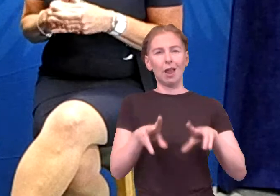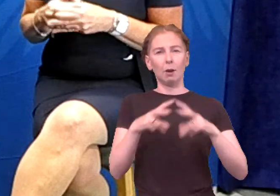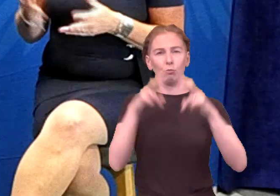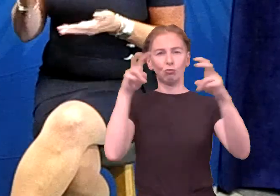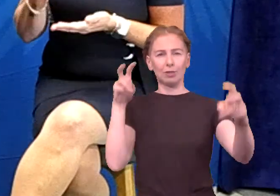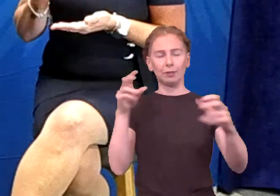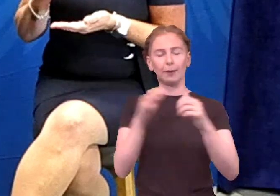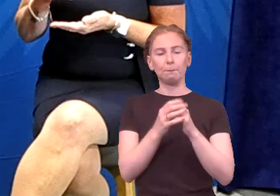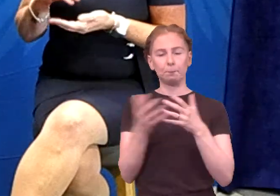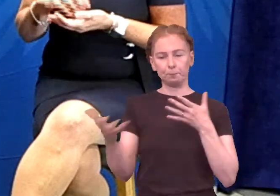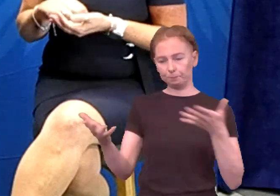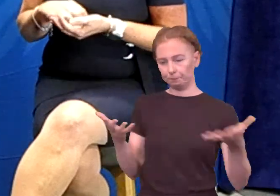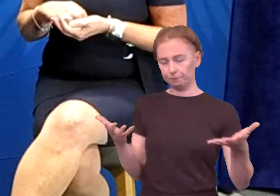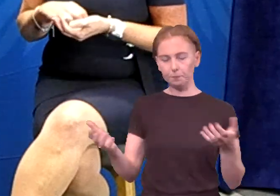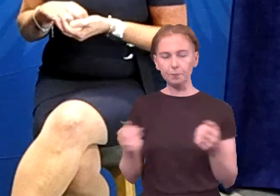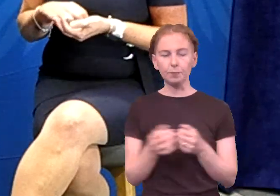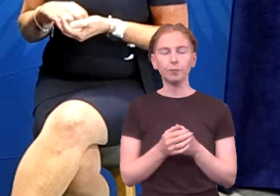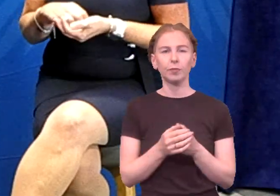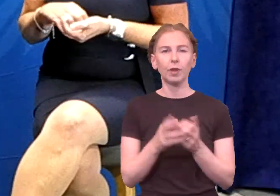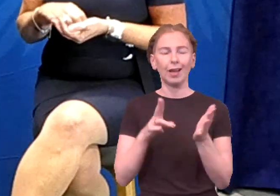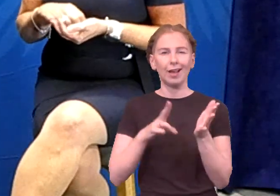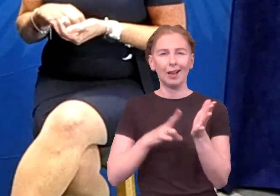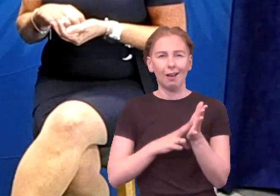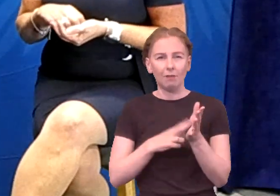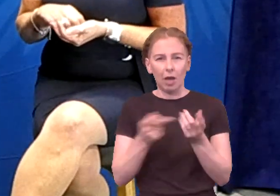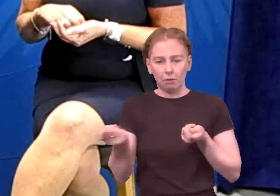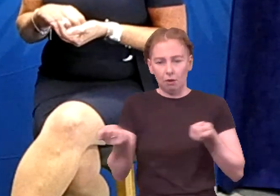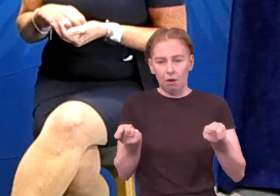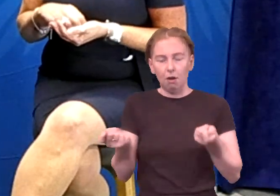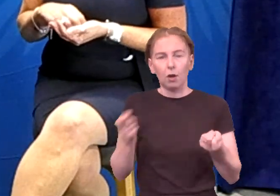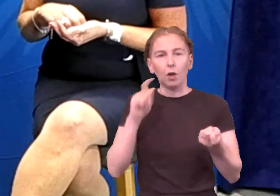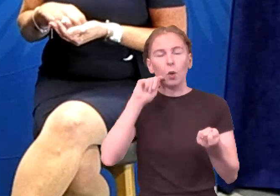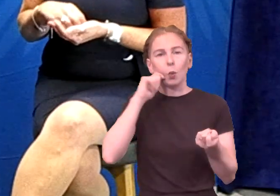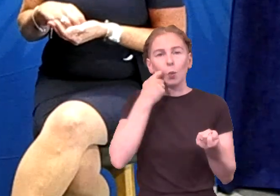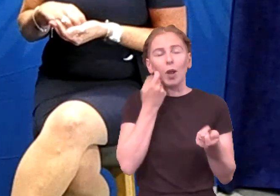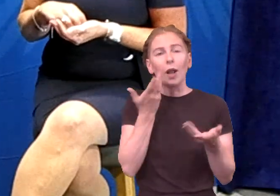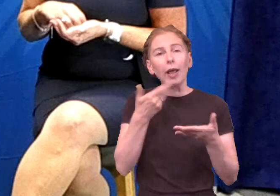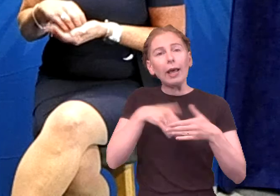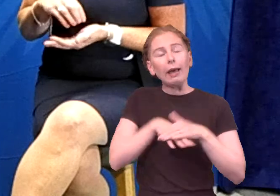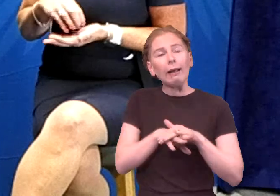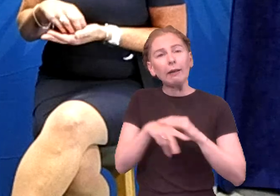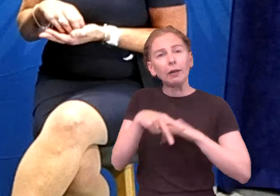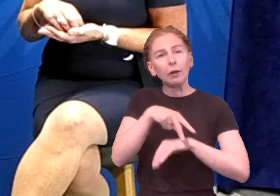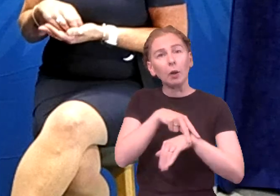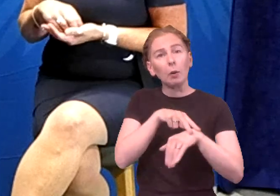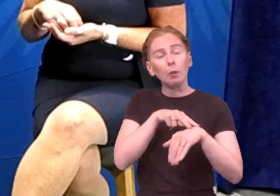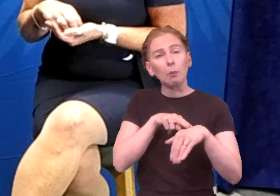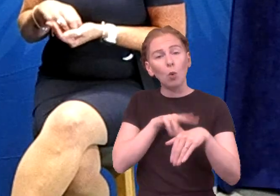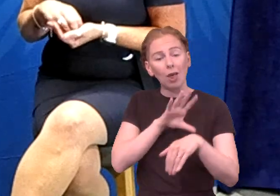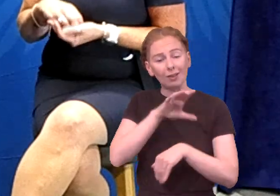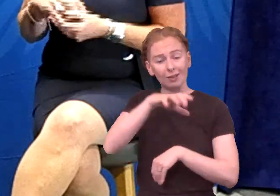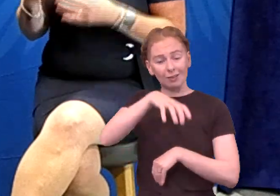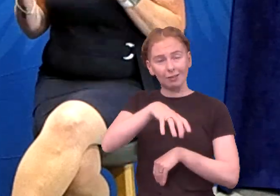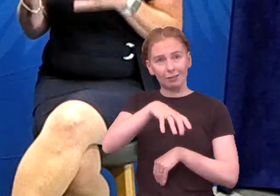justice process. The navigator is based inside the modern